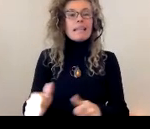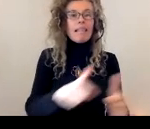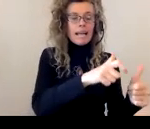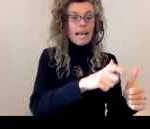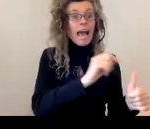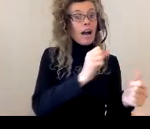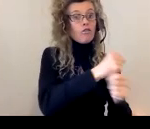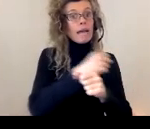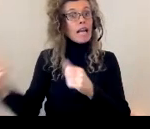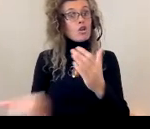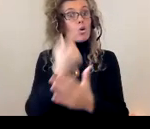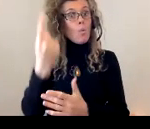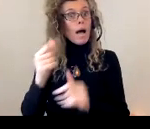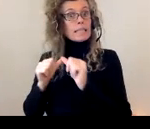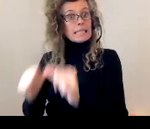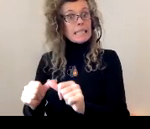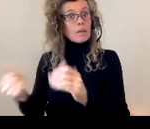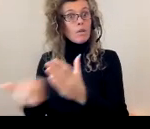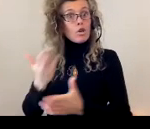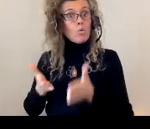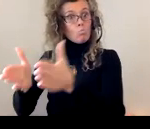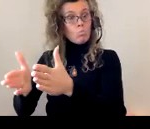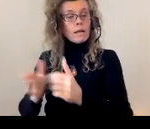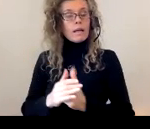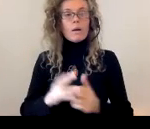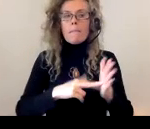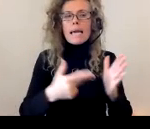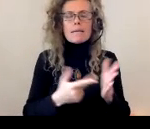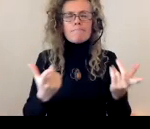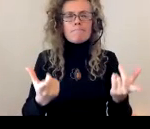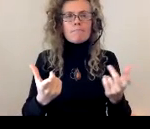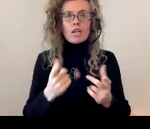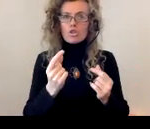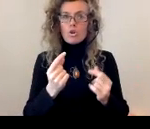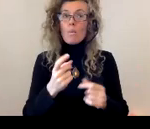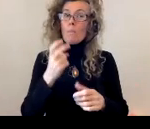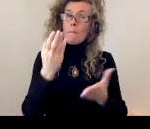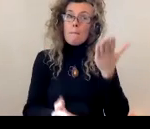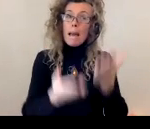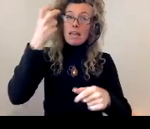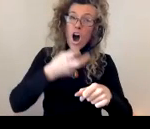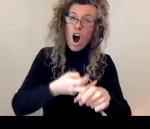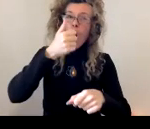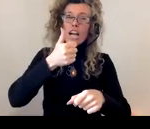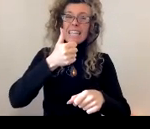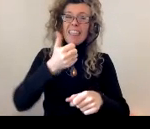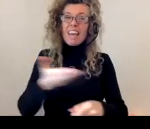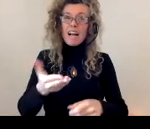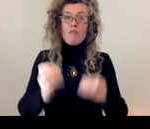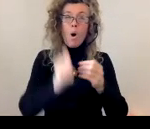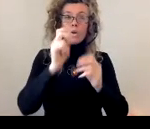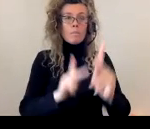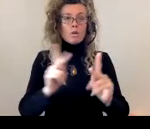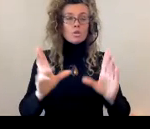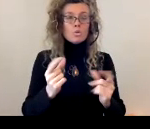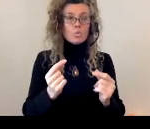new person. So what does this mean? This means you have to do what might be the hardest thing for most people to do. It means you